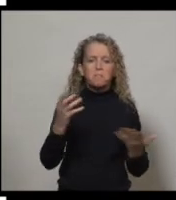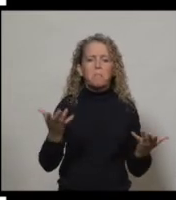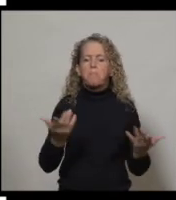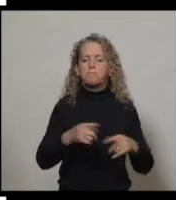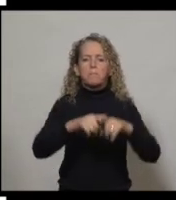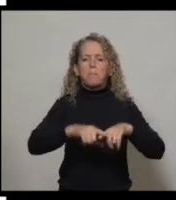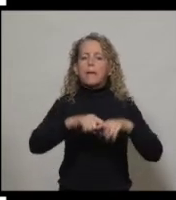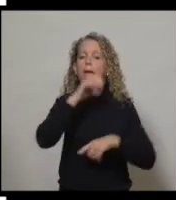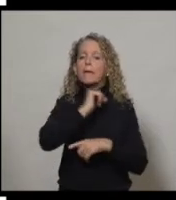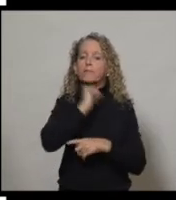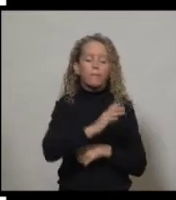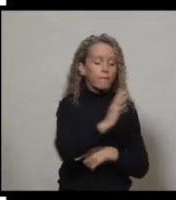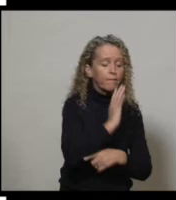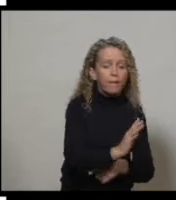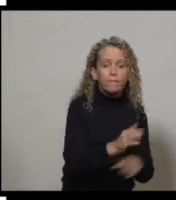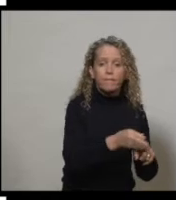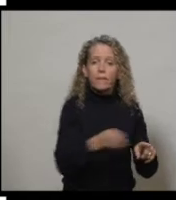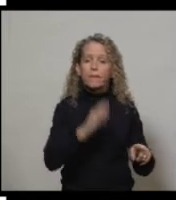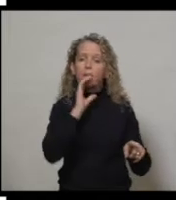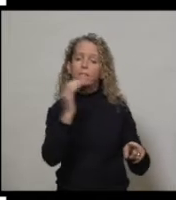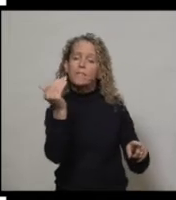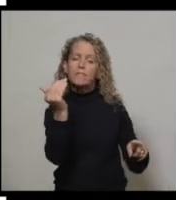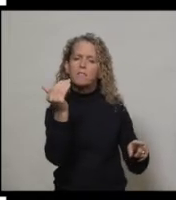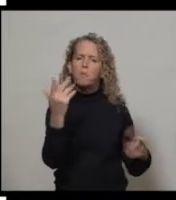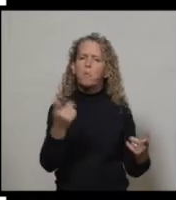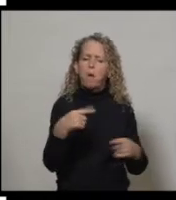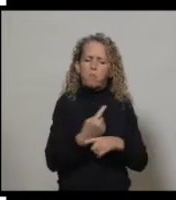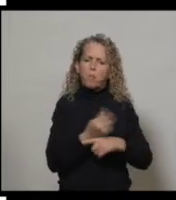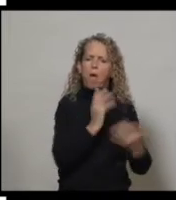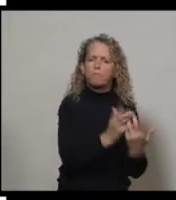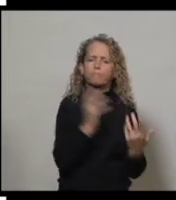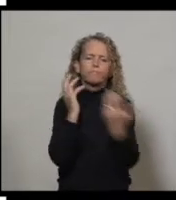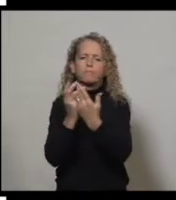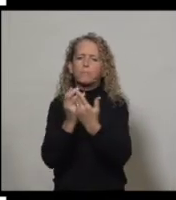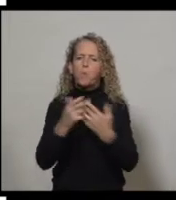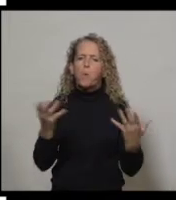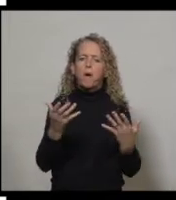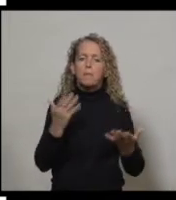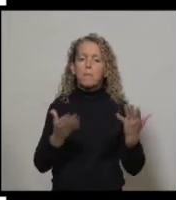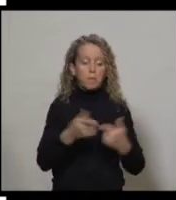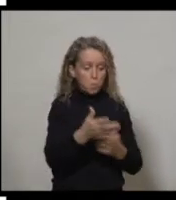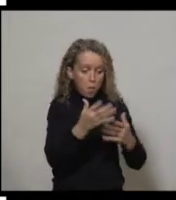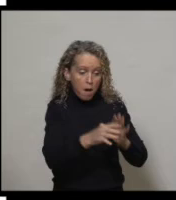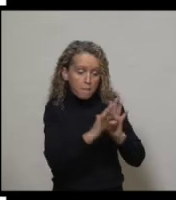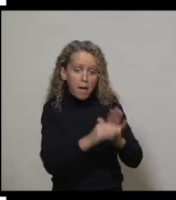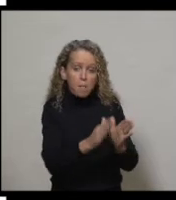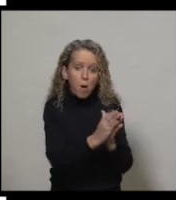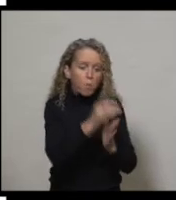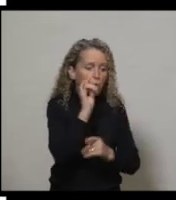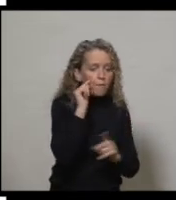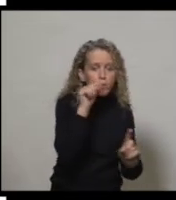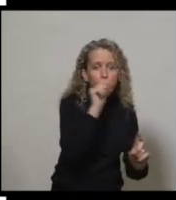a 15-year-old, what is developmentally appropriate for them. So maybe the choice is just picking out what book do you want to read, or maybe it's